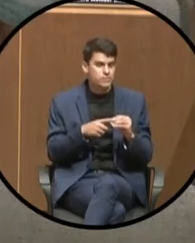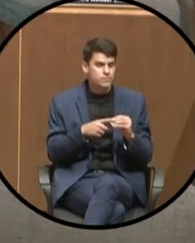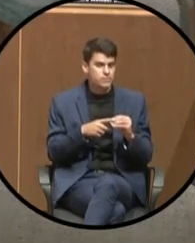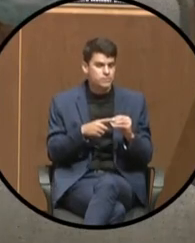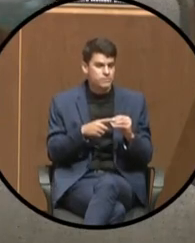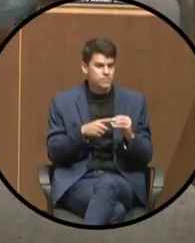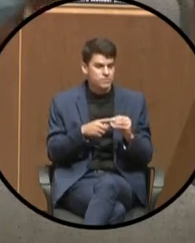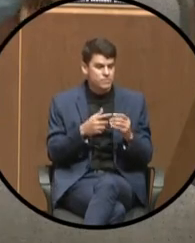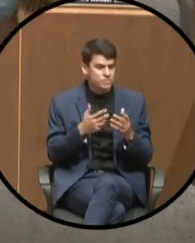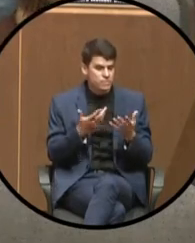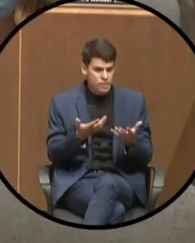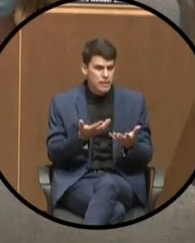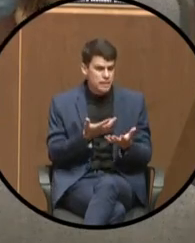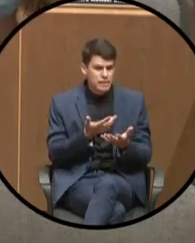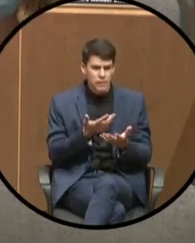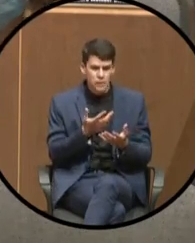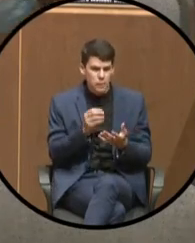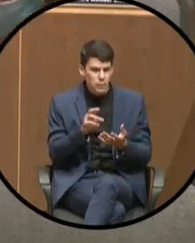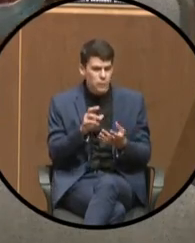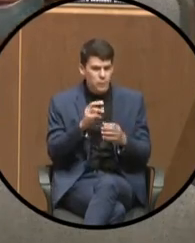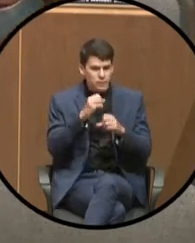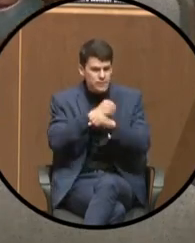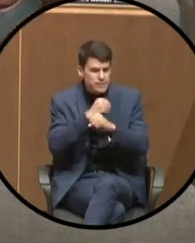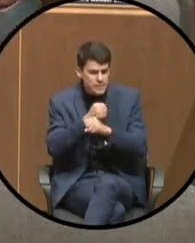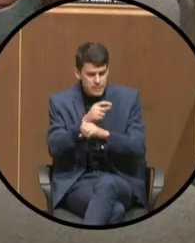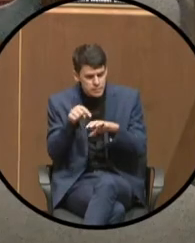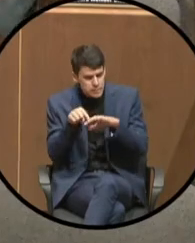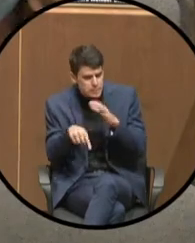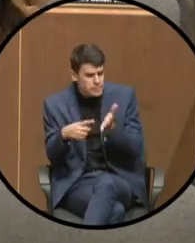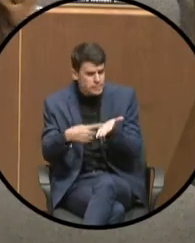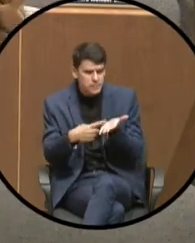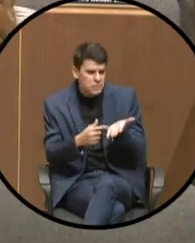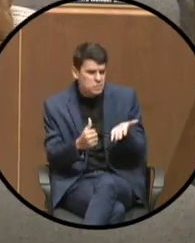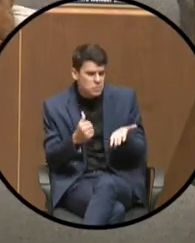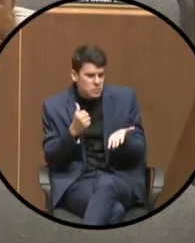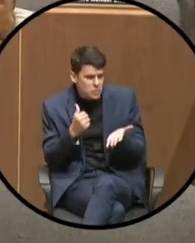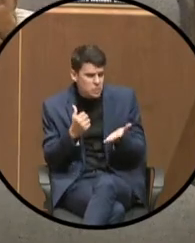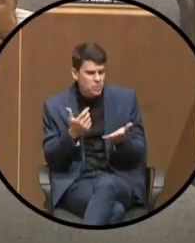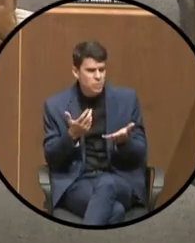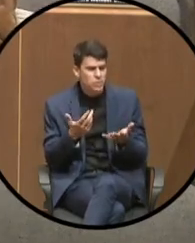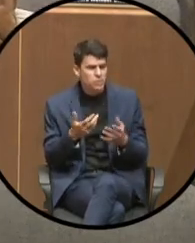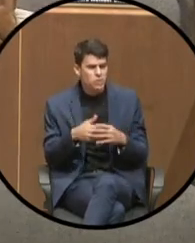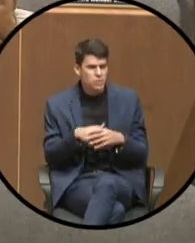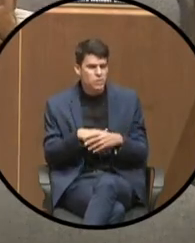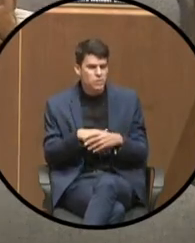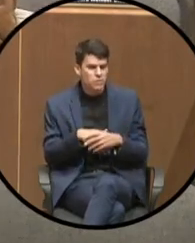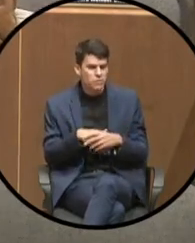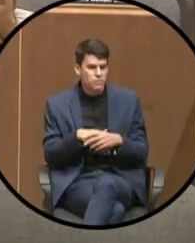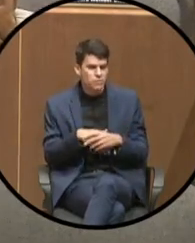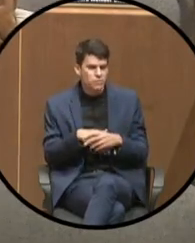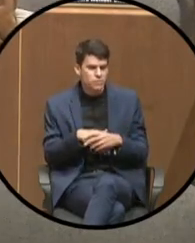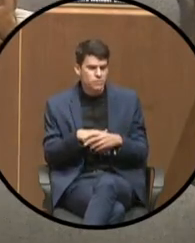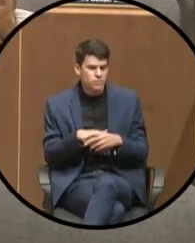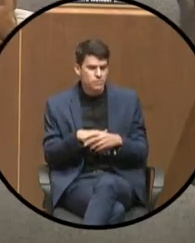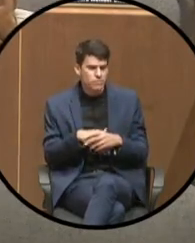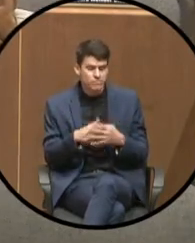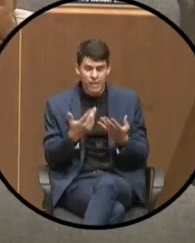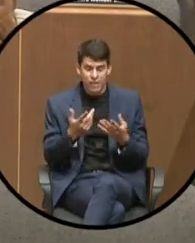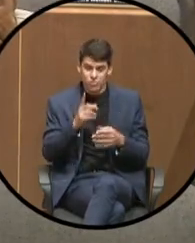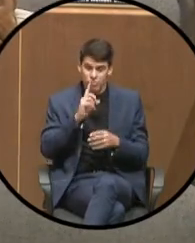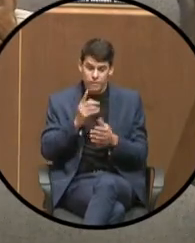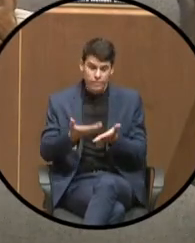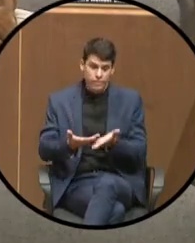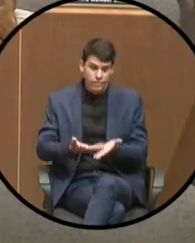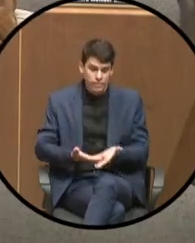the details, if you will, of statistics of whether they're what masks are. Clearly, the box says it doesn't do anything as